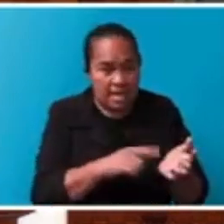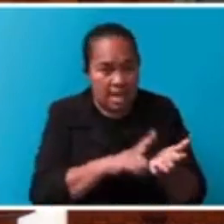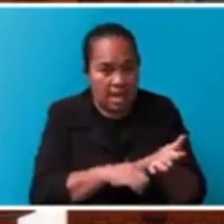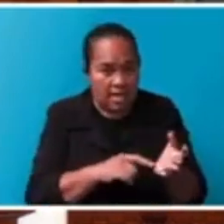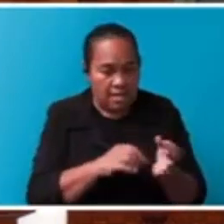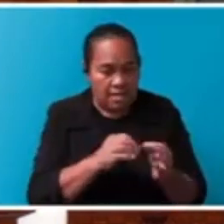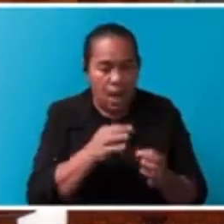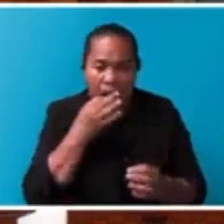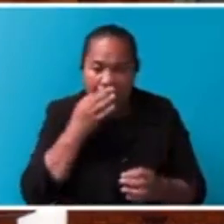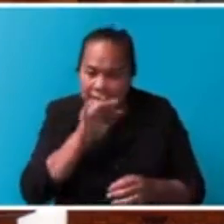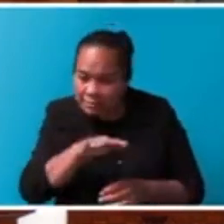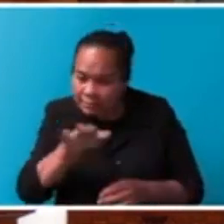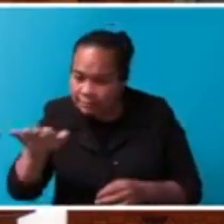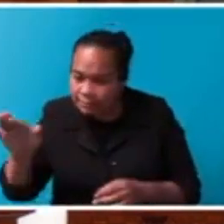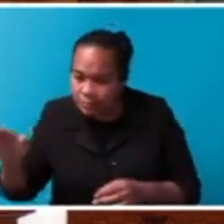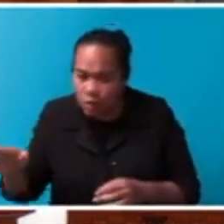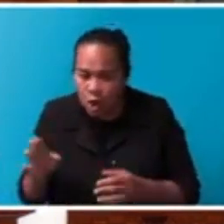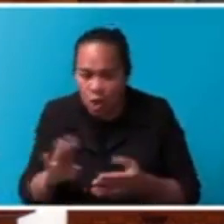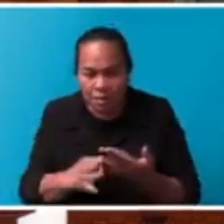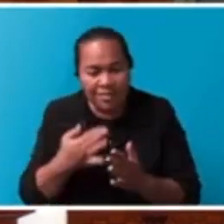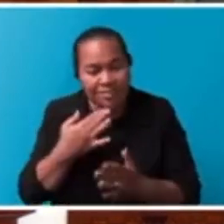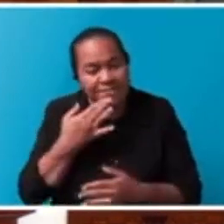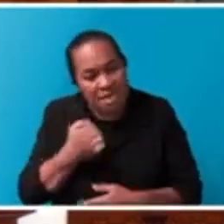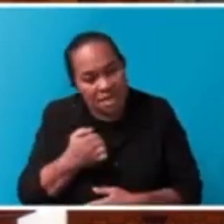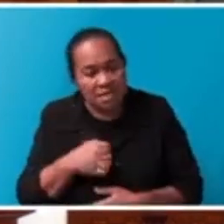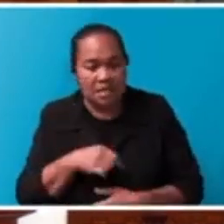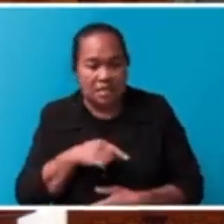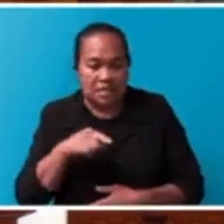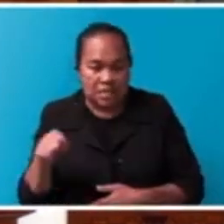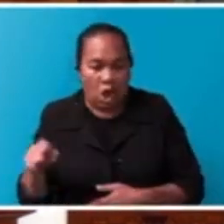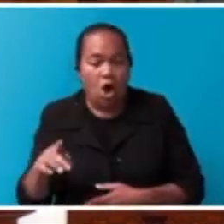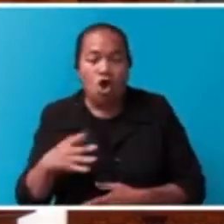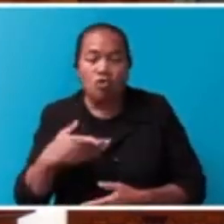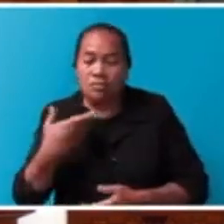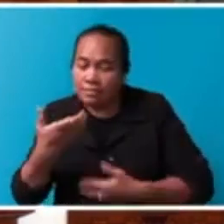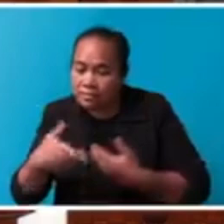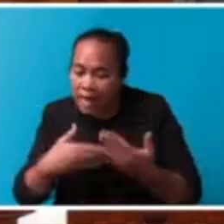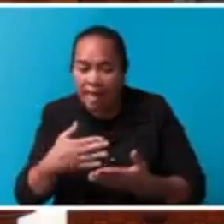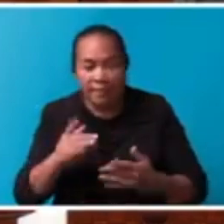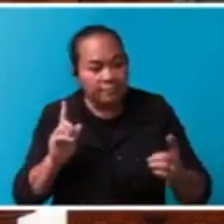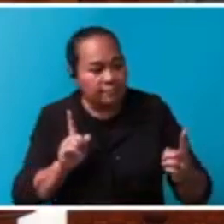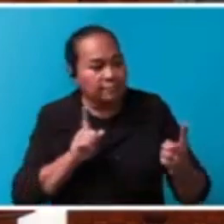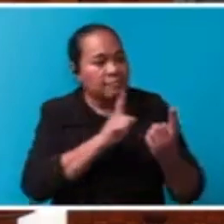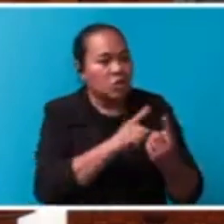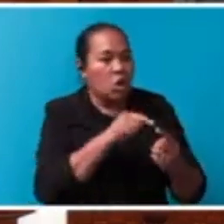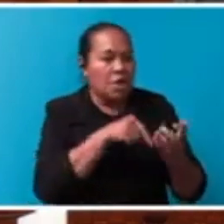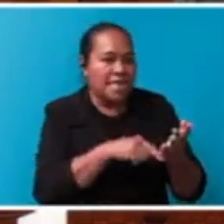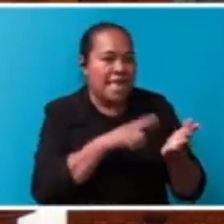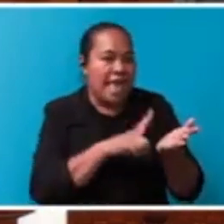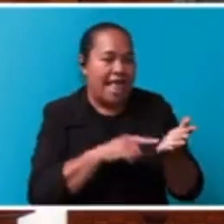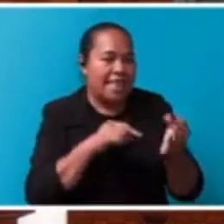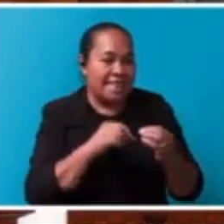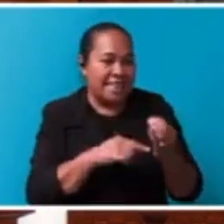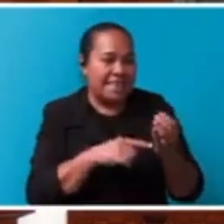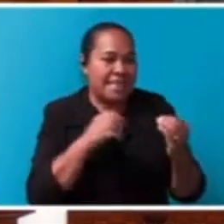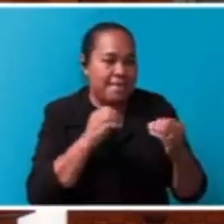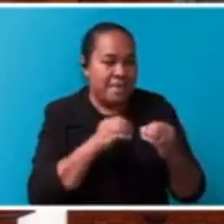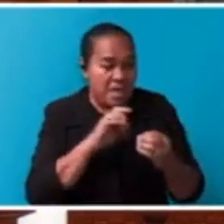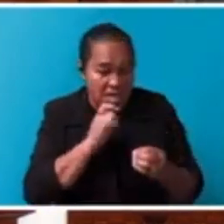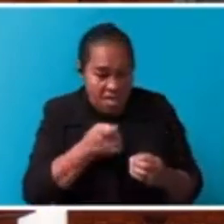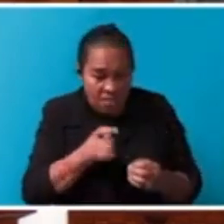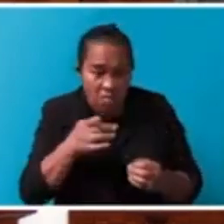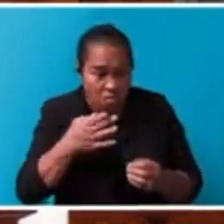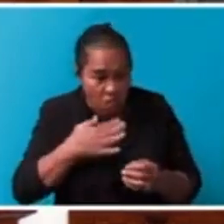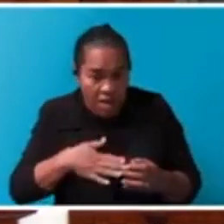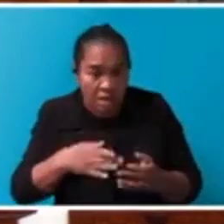community to advise and communicate with TLTB in regards to any developments on their